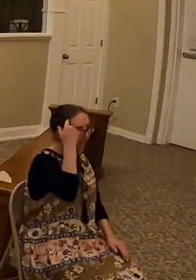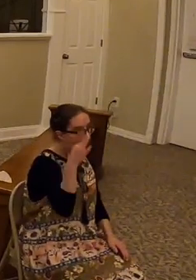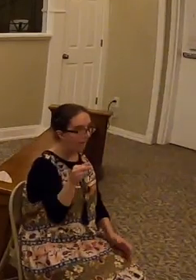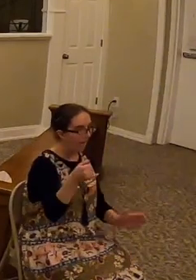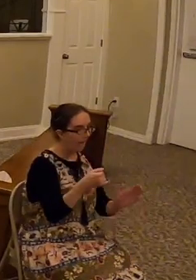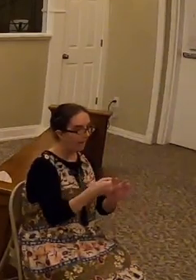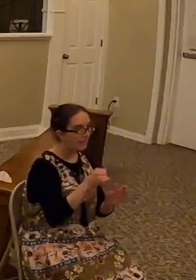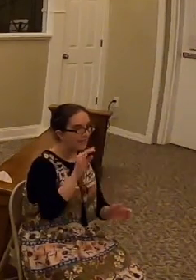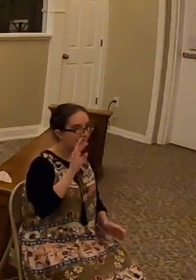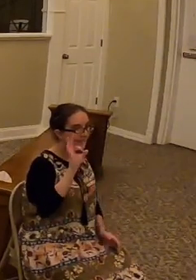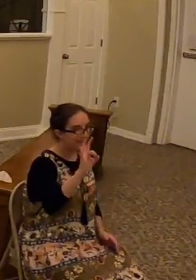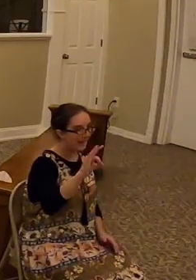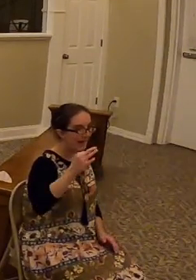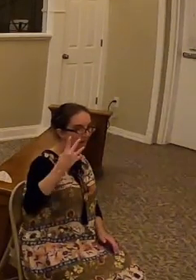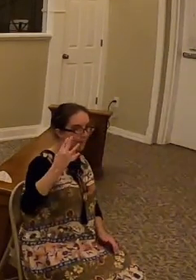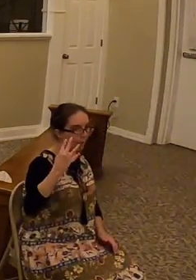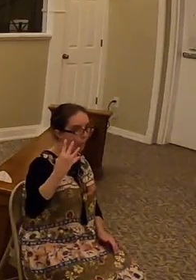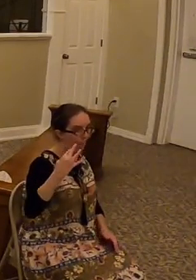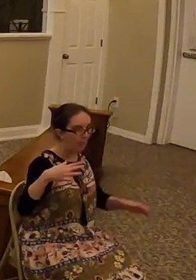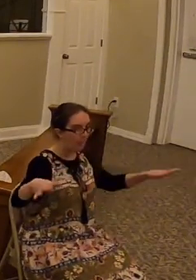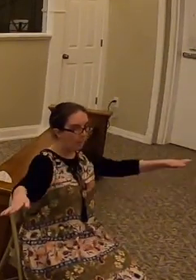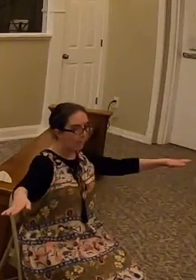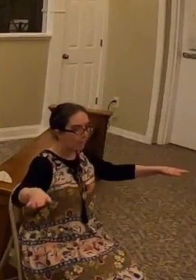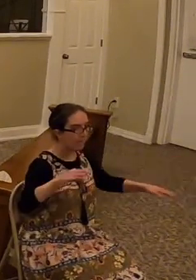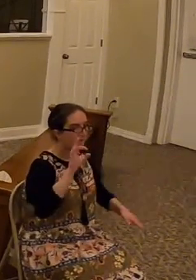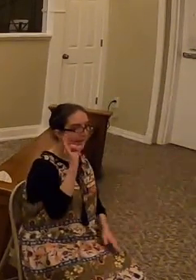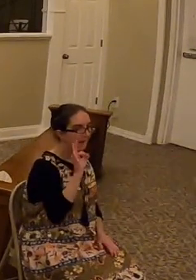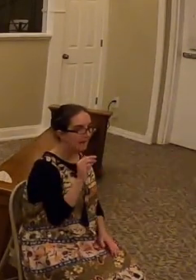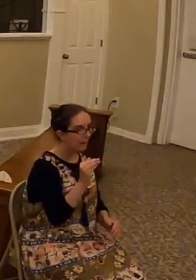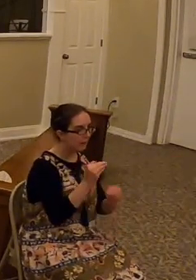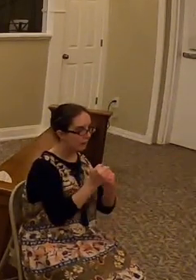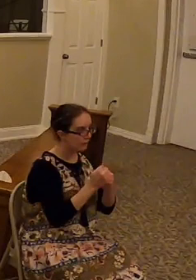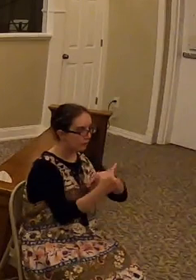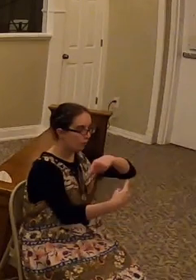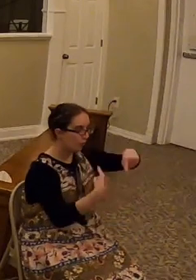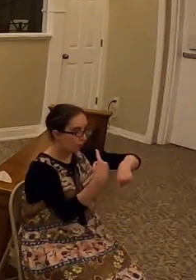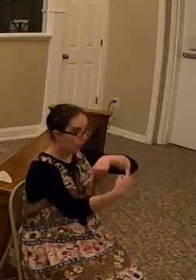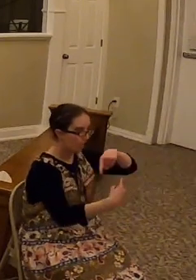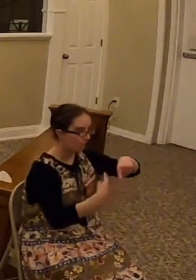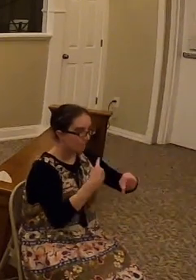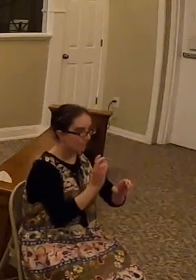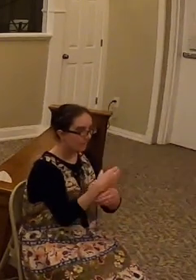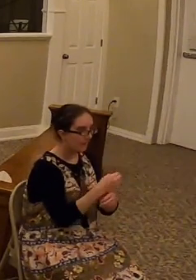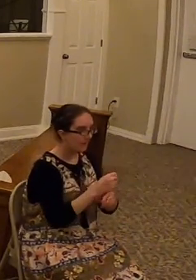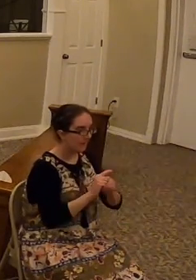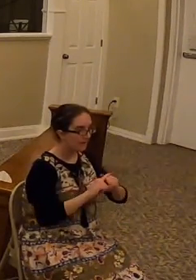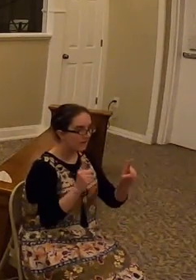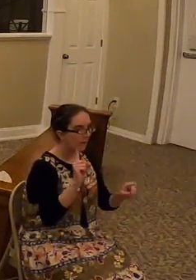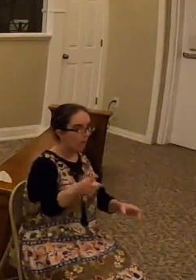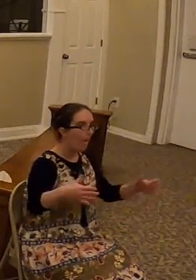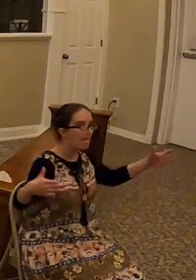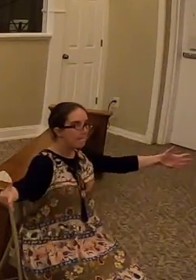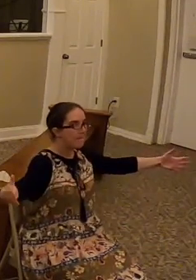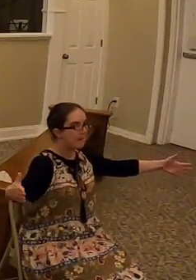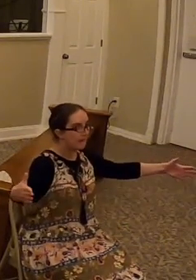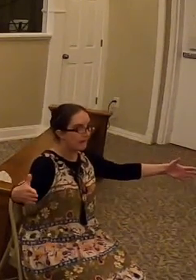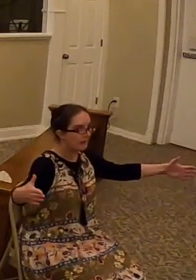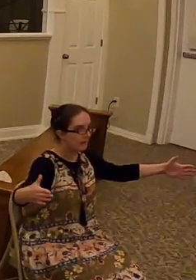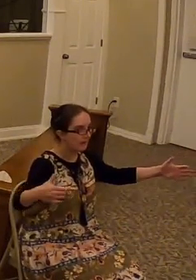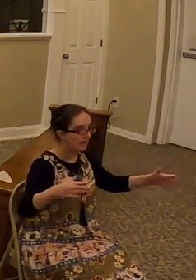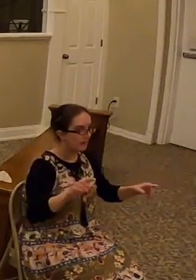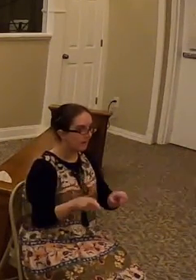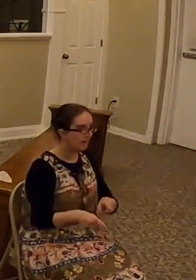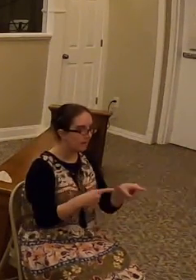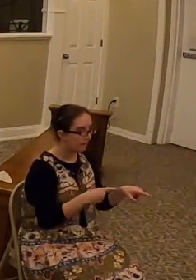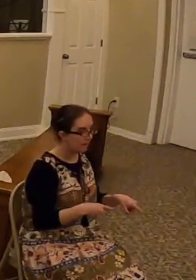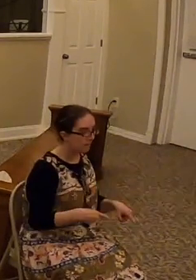because of its 9 wingtip feathers, 9 small whirlwinds are formed instead of just 1 large one.